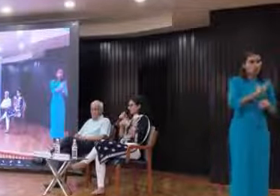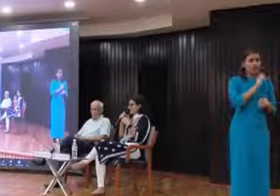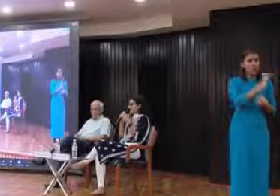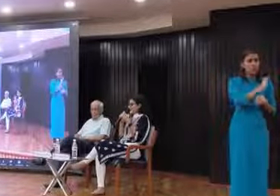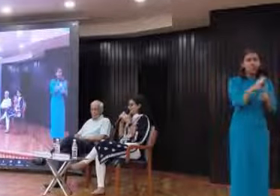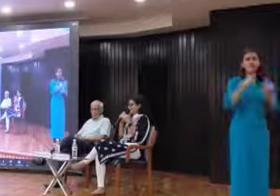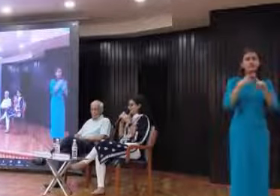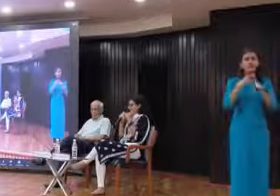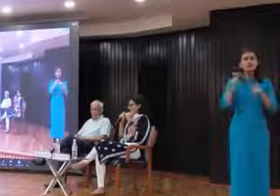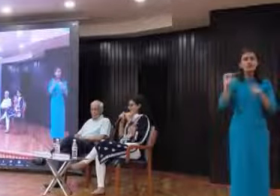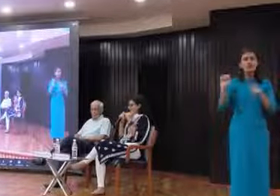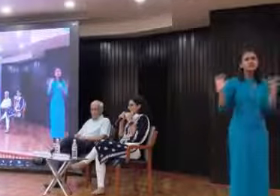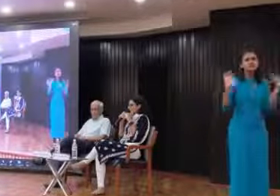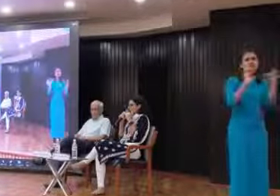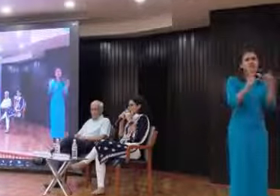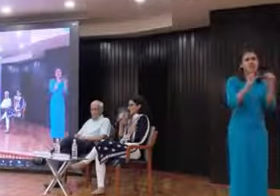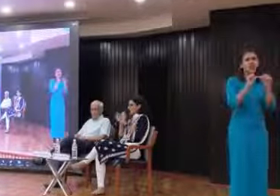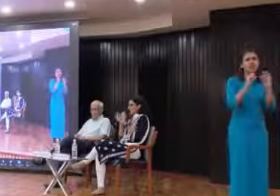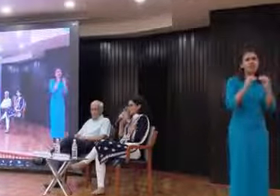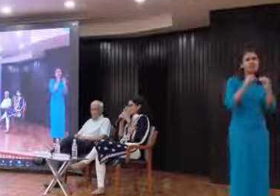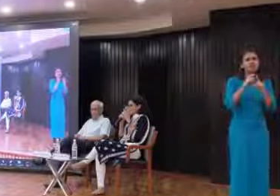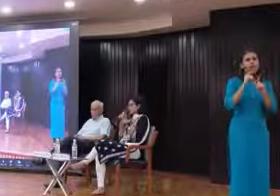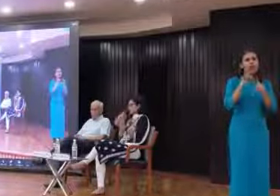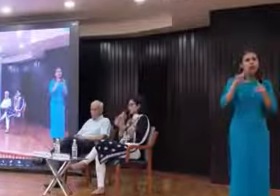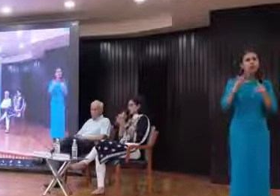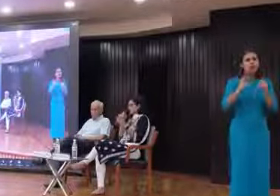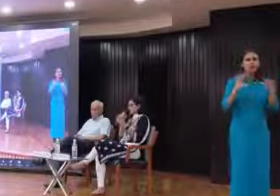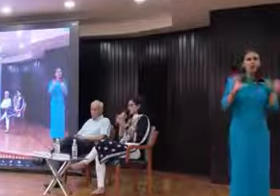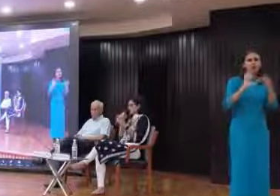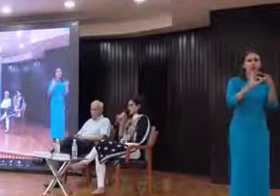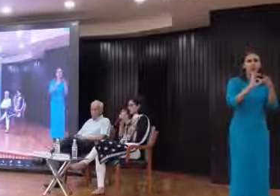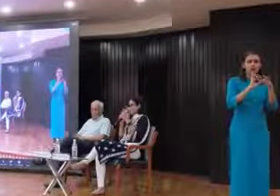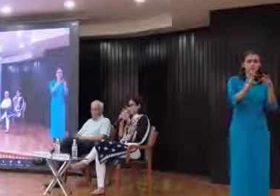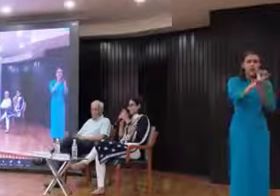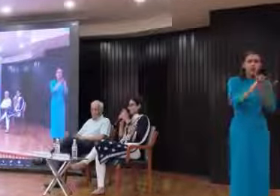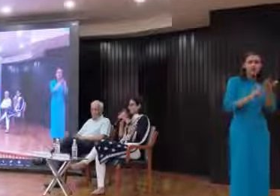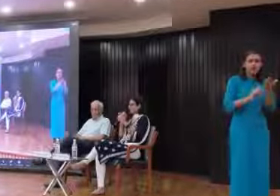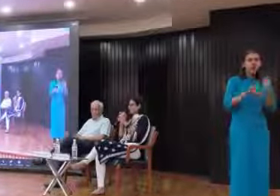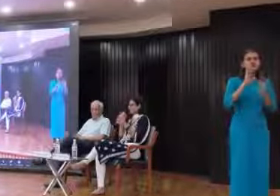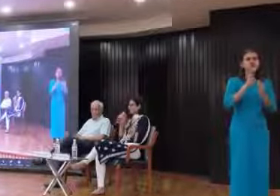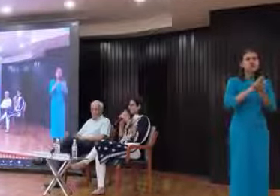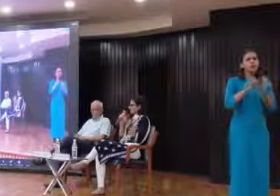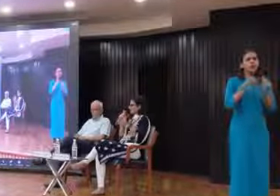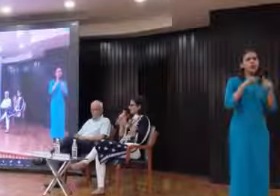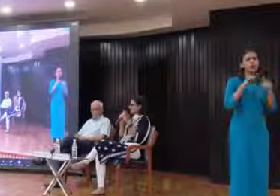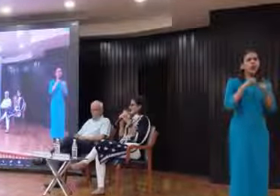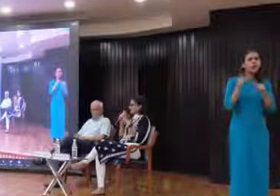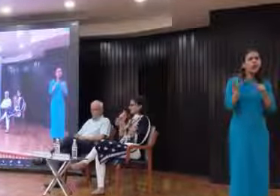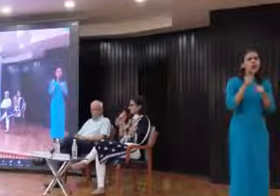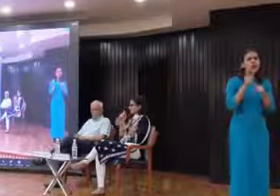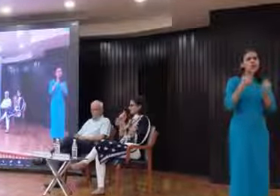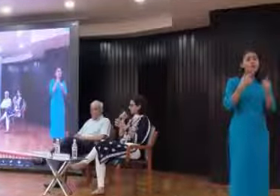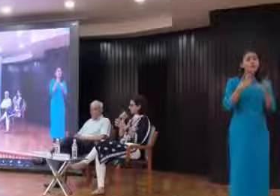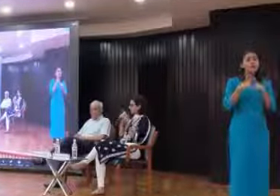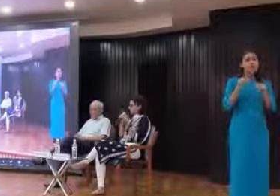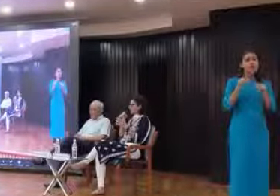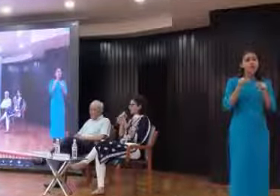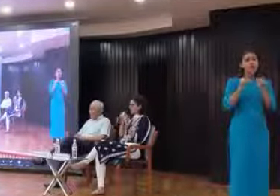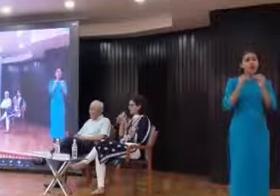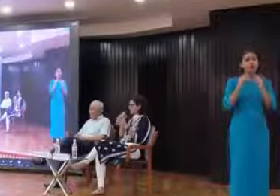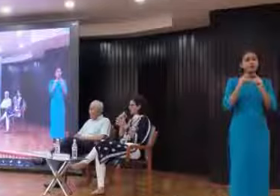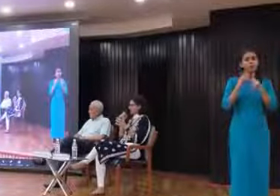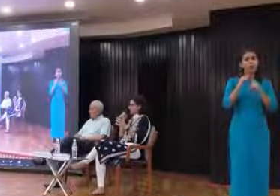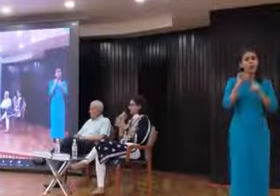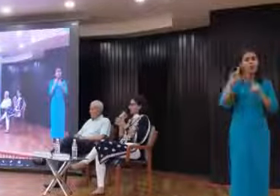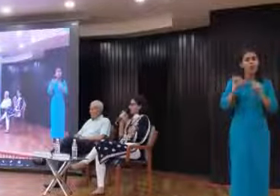is because, and we speak about it in the initial chapters of the book, is that there's this constant tussle between the Maharaja and Abdullah. They were